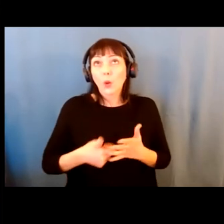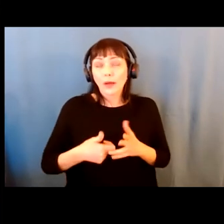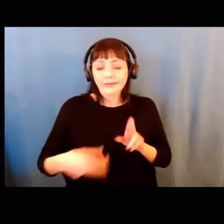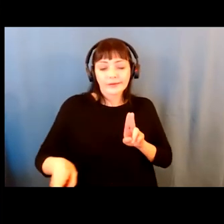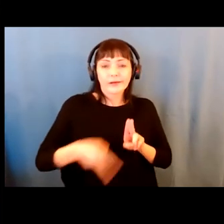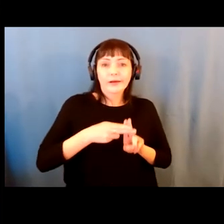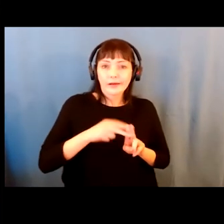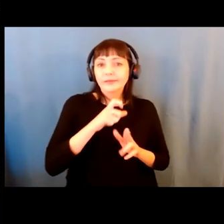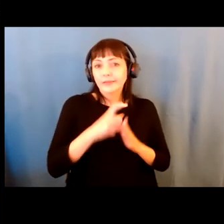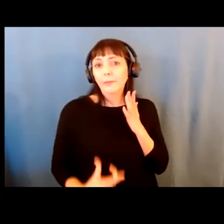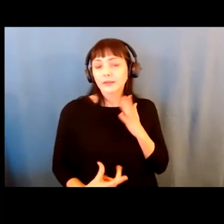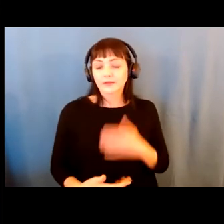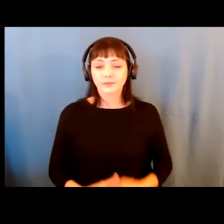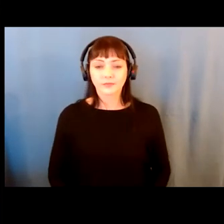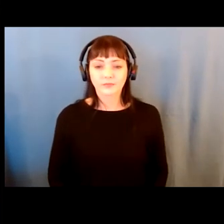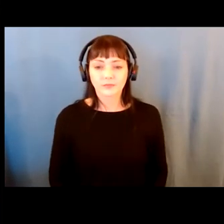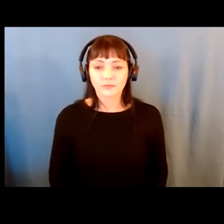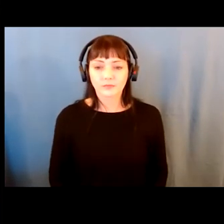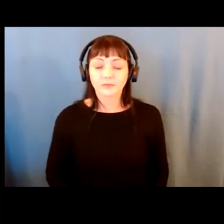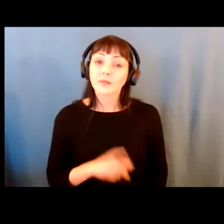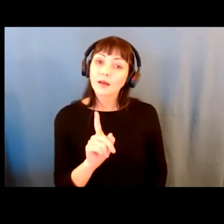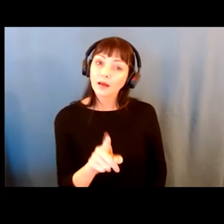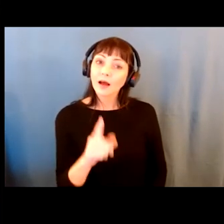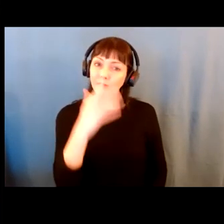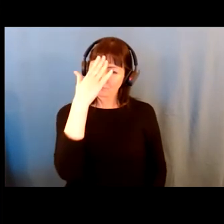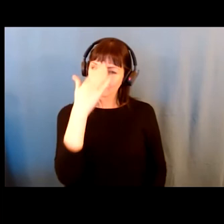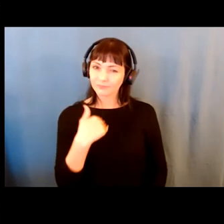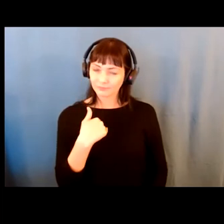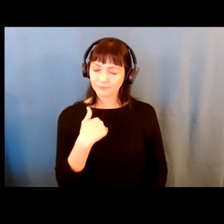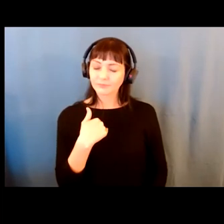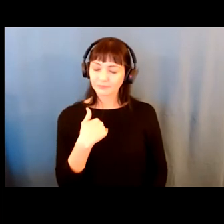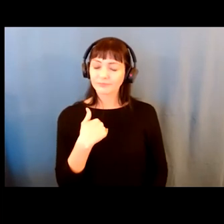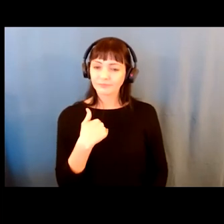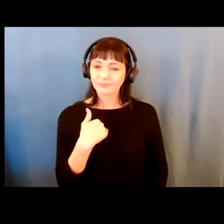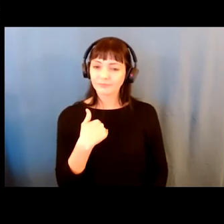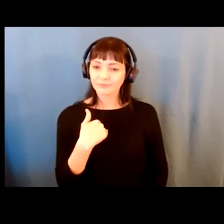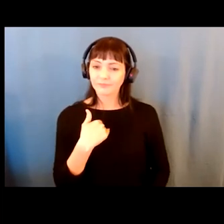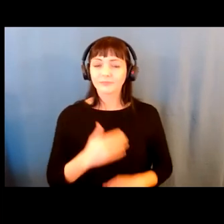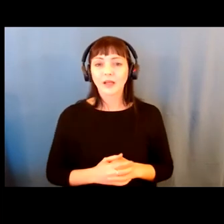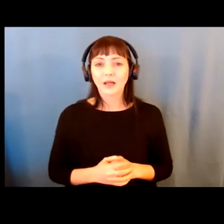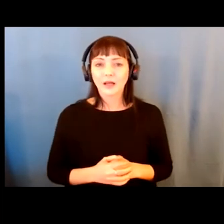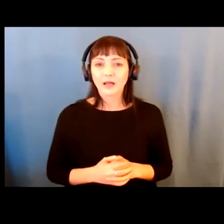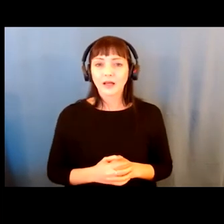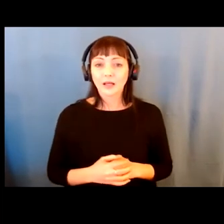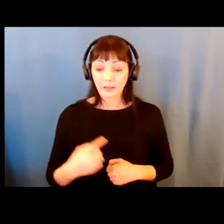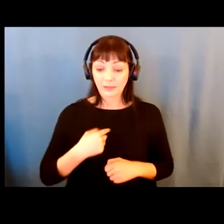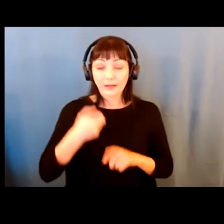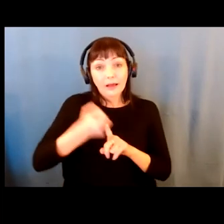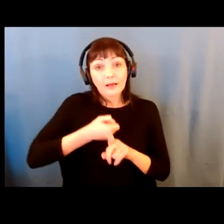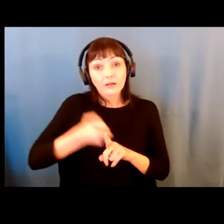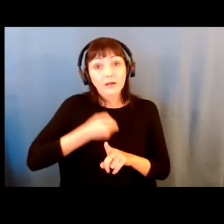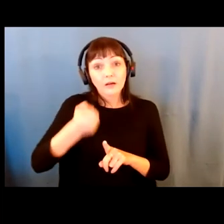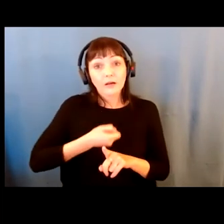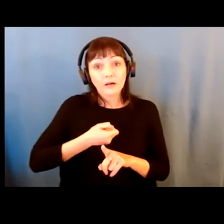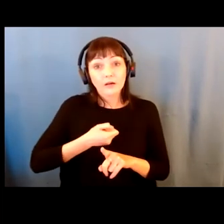know. Yeah. I think that really brings out something I did want to say, which is that I didn't choose to be an advocate. I didn't choose